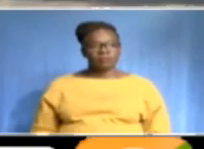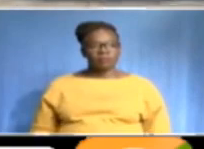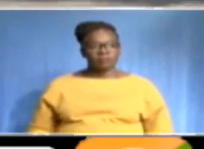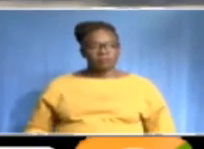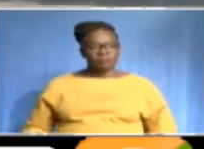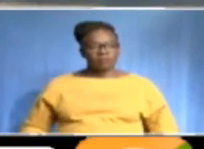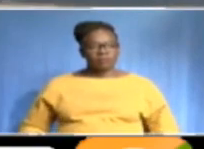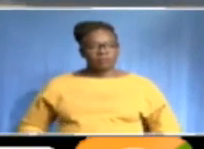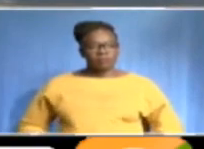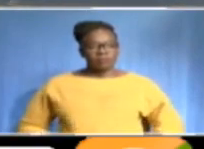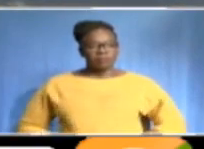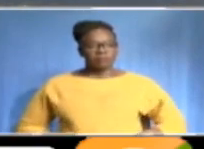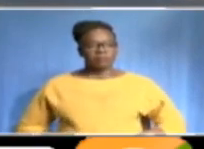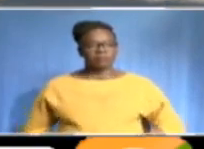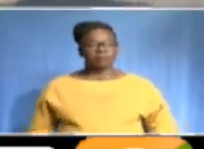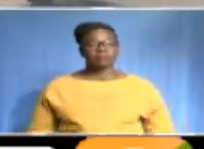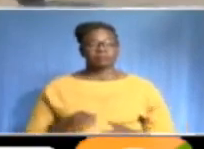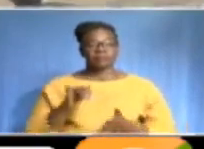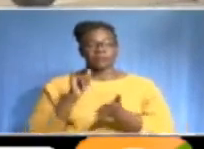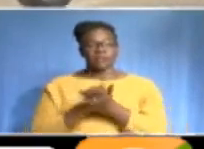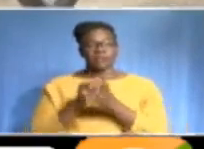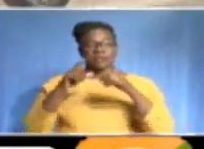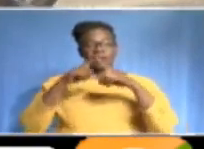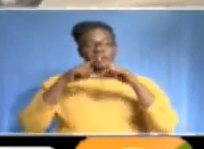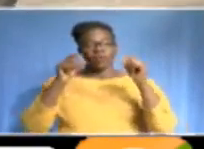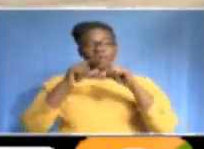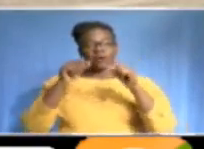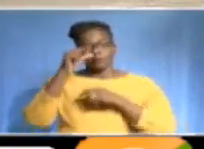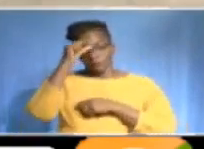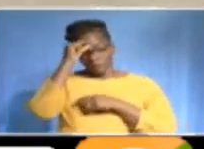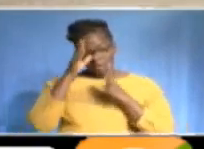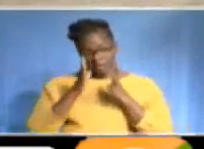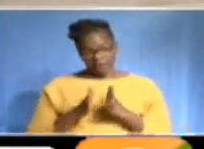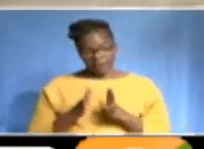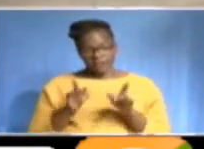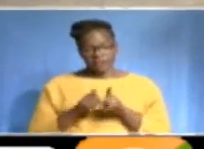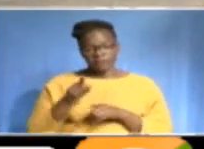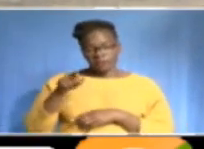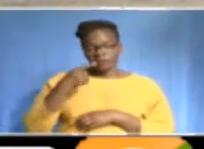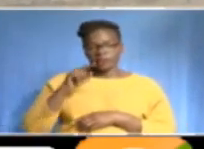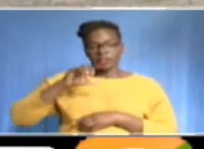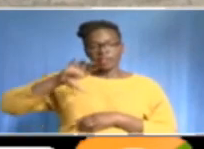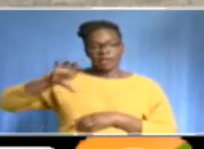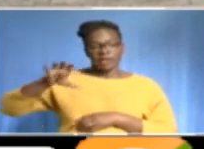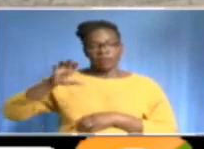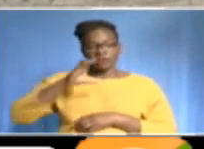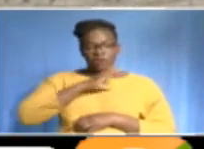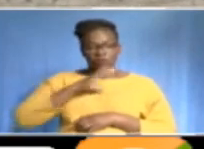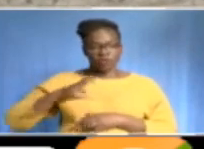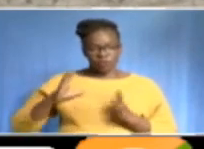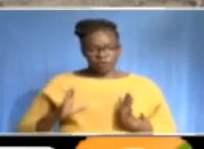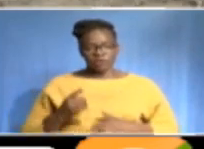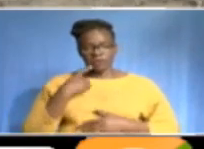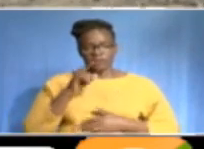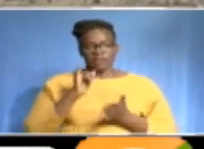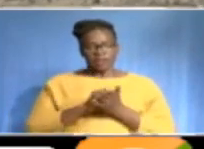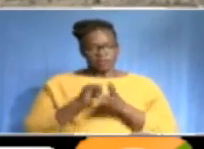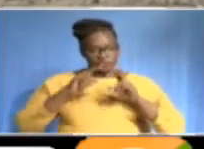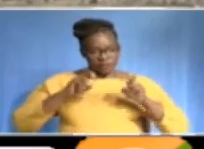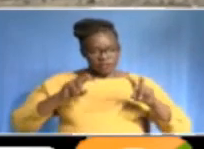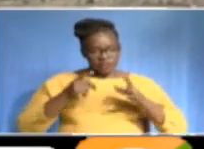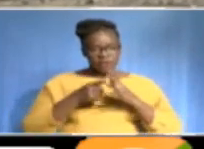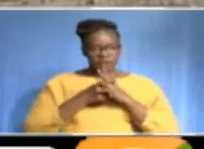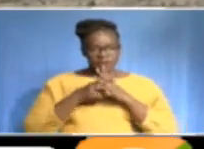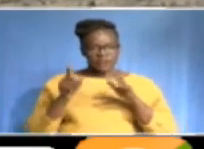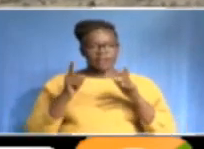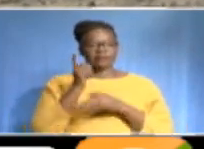Well, Vicky, that is what the governor said. And on his part, the county commissioner, Kutswa Olaka, said that investigations have already started